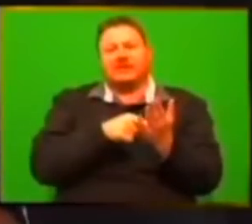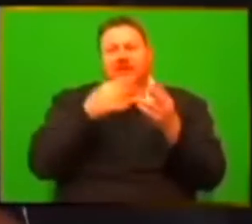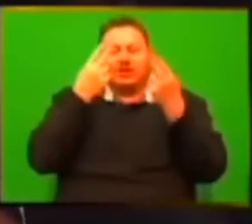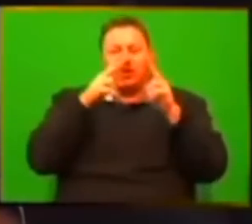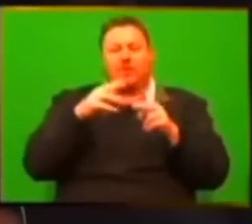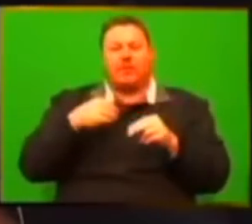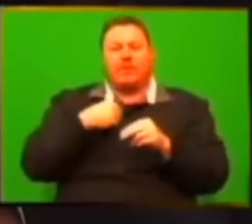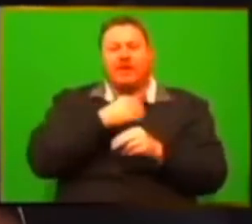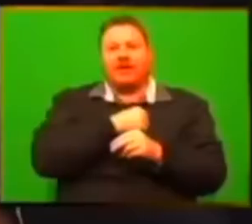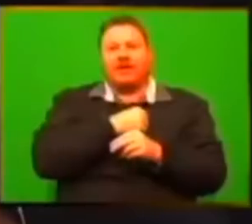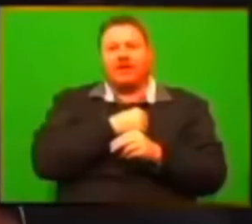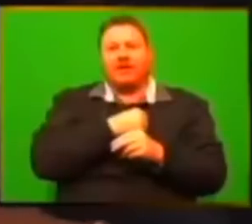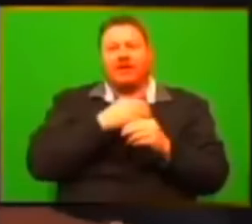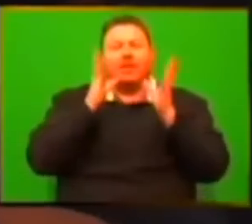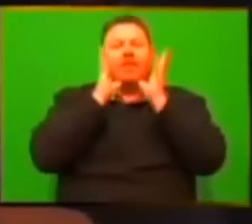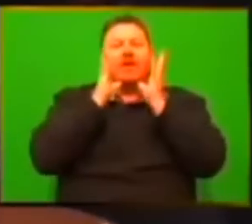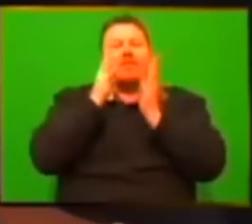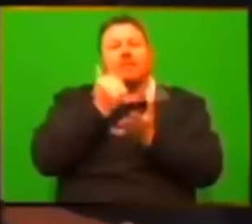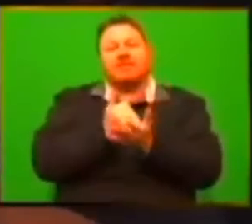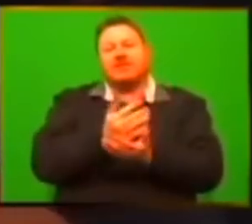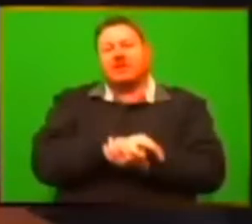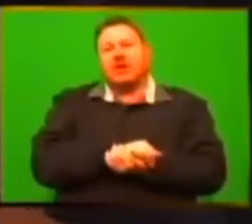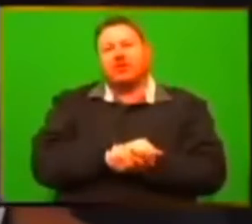member, Honorable Malema, must sit down.